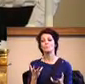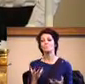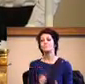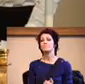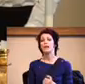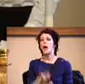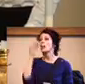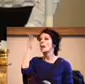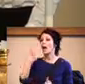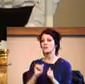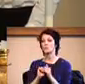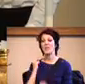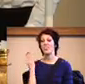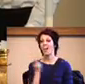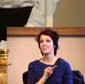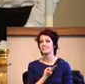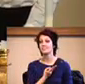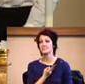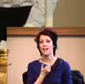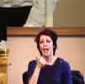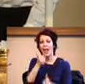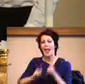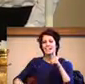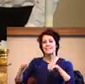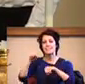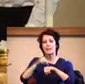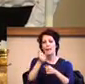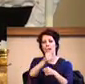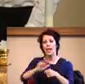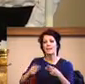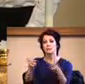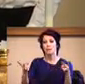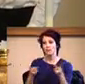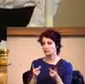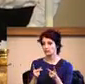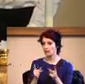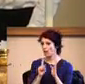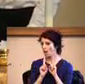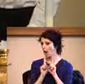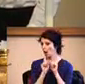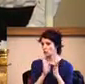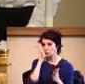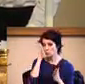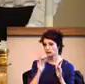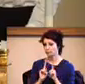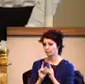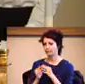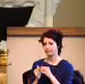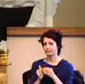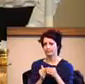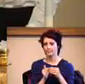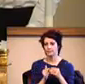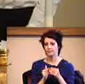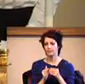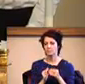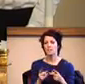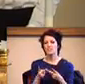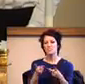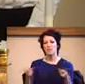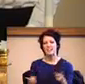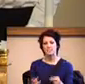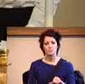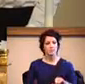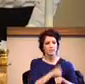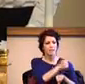indeed God's with us in any time and any place that we are in a moment the ushers are going to guide you and if you would like there's stations located around the